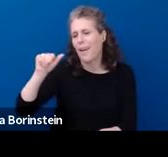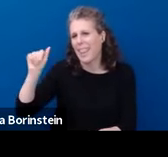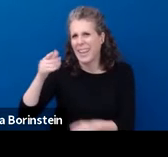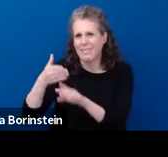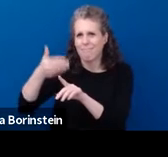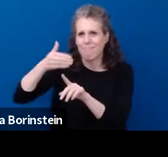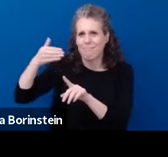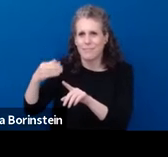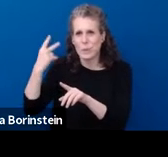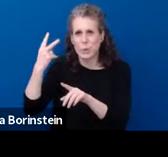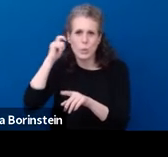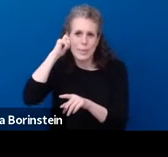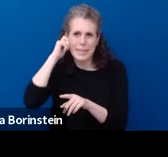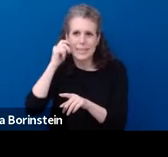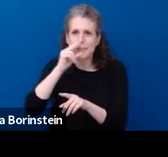was,